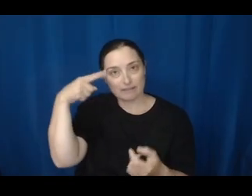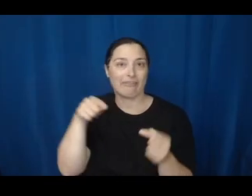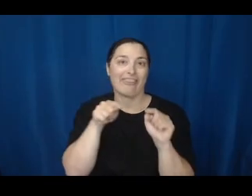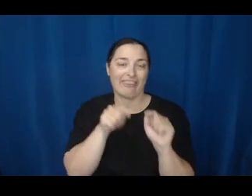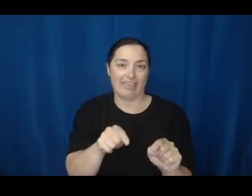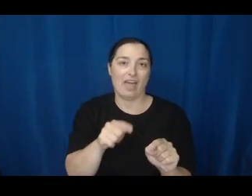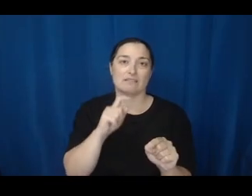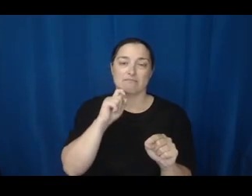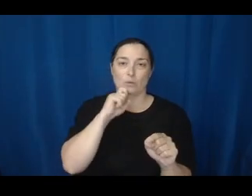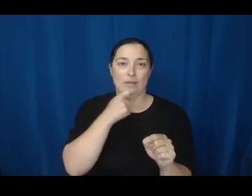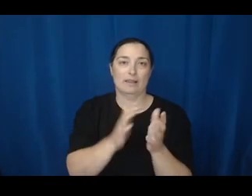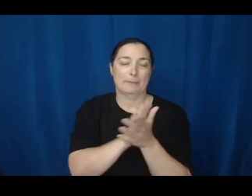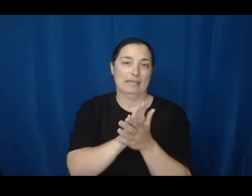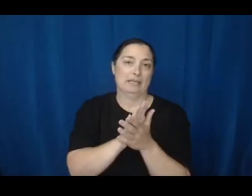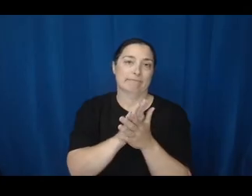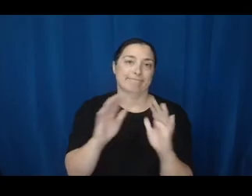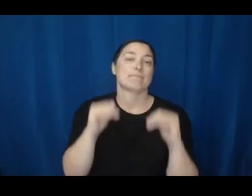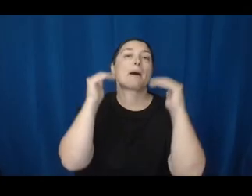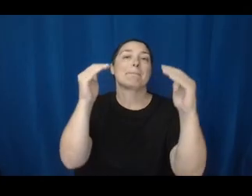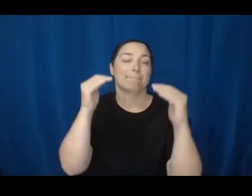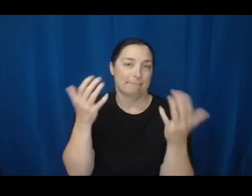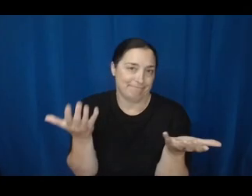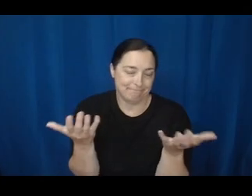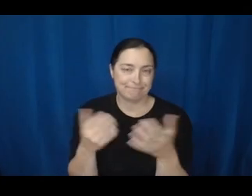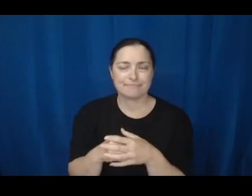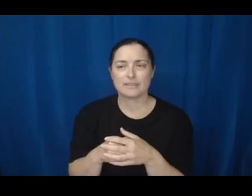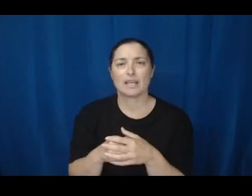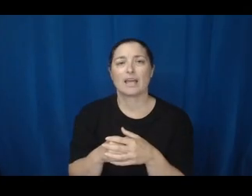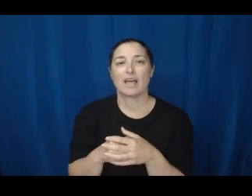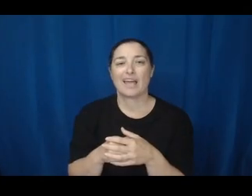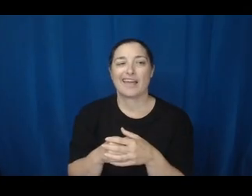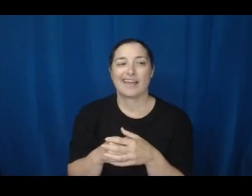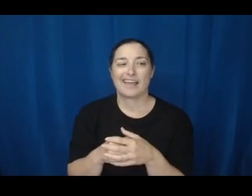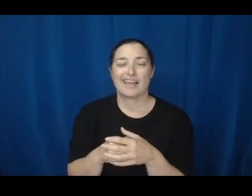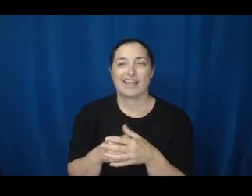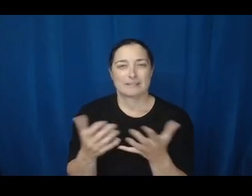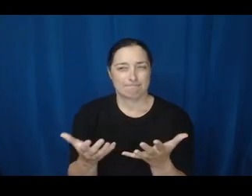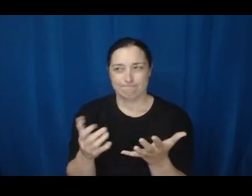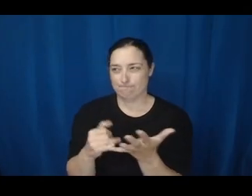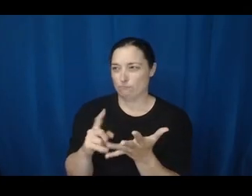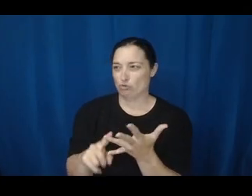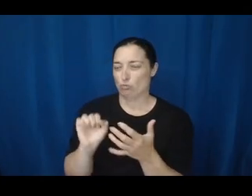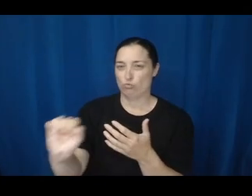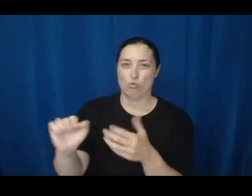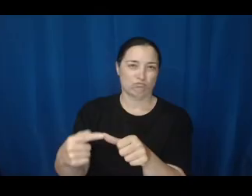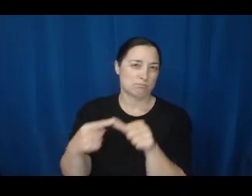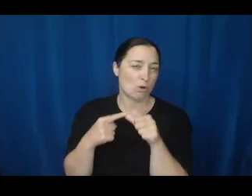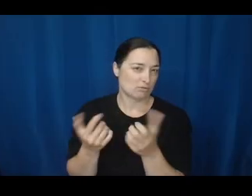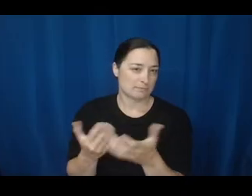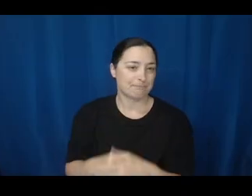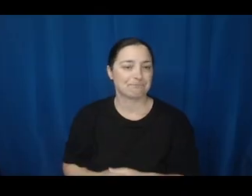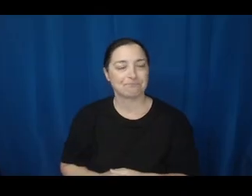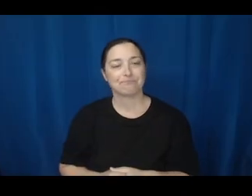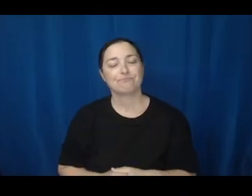back to where we were. But what's your response to? I know that you didn't probably mean that, but how would you speak about that? Yeah, I mean,